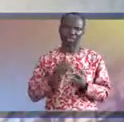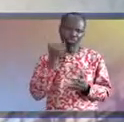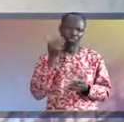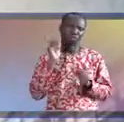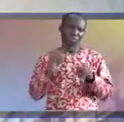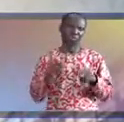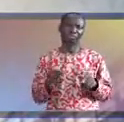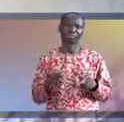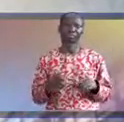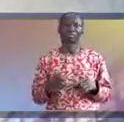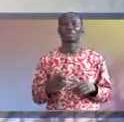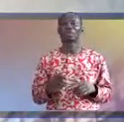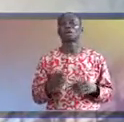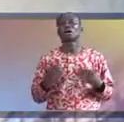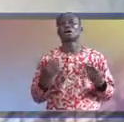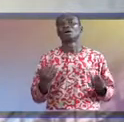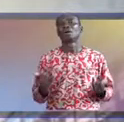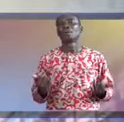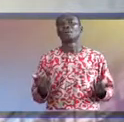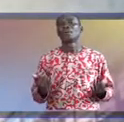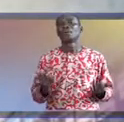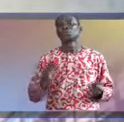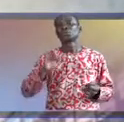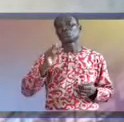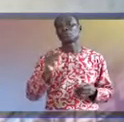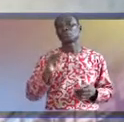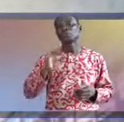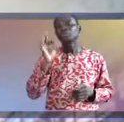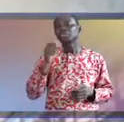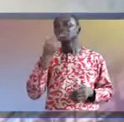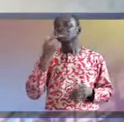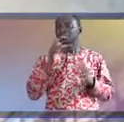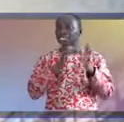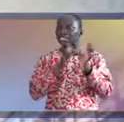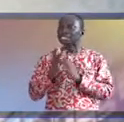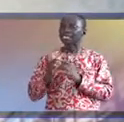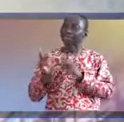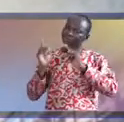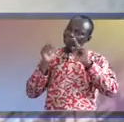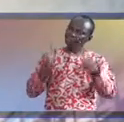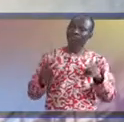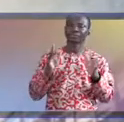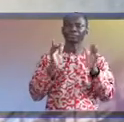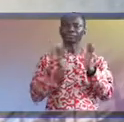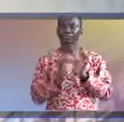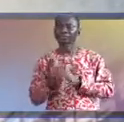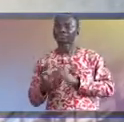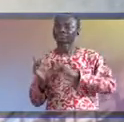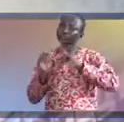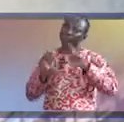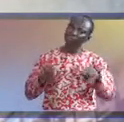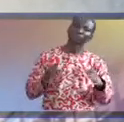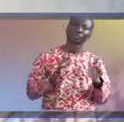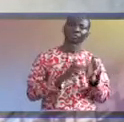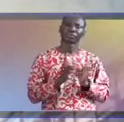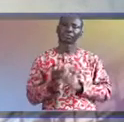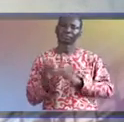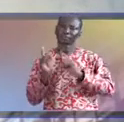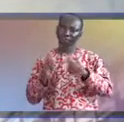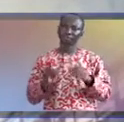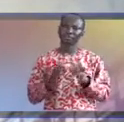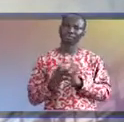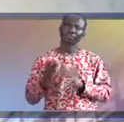Cassafa, Christo, na Safua, or dear by a betimu, we are say. Nen nipa. Wokoye, so woko